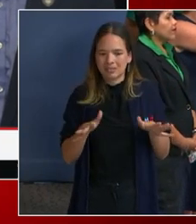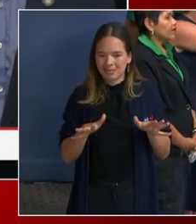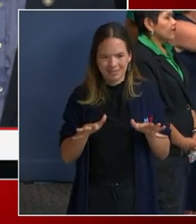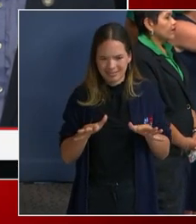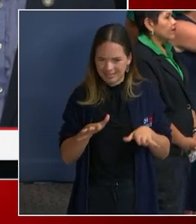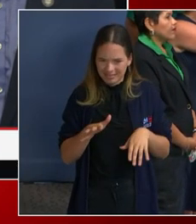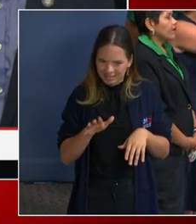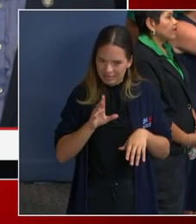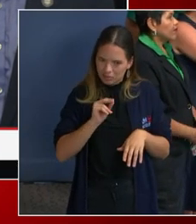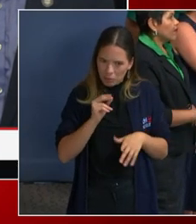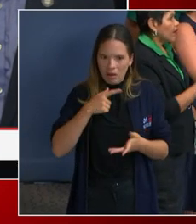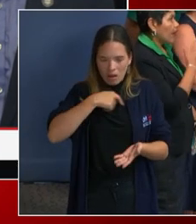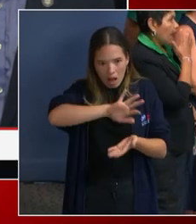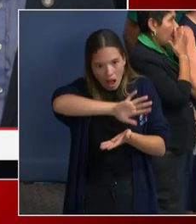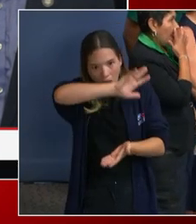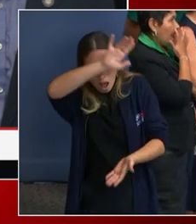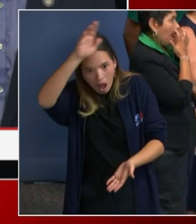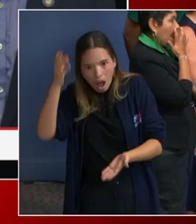vast